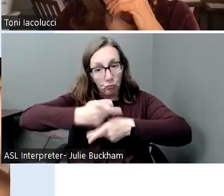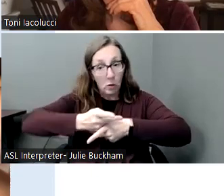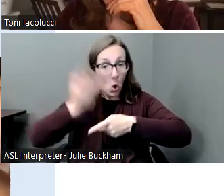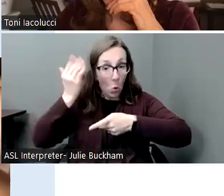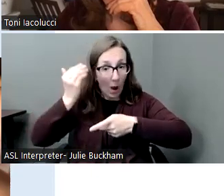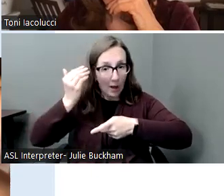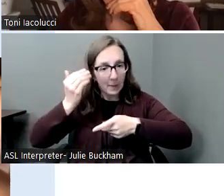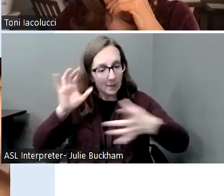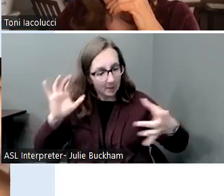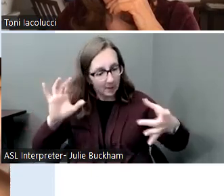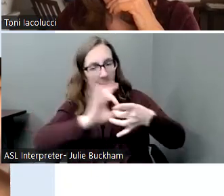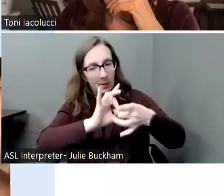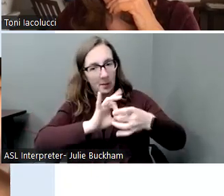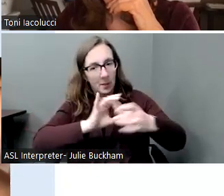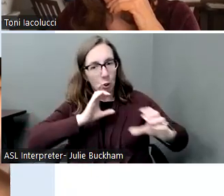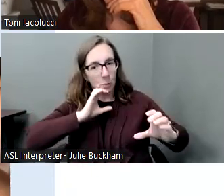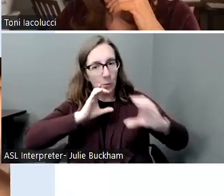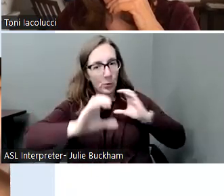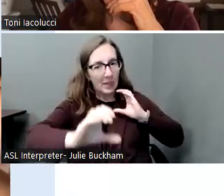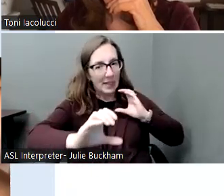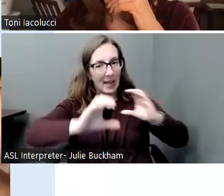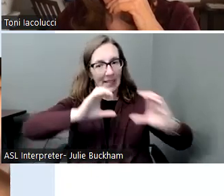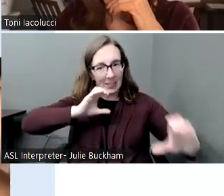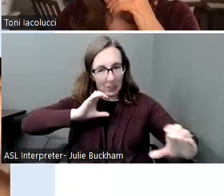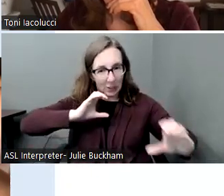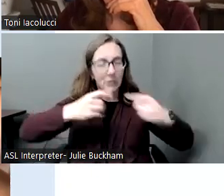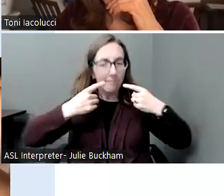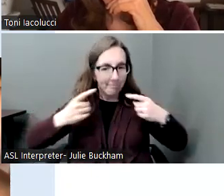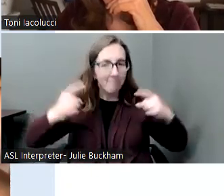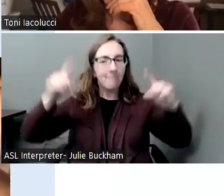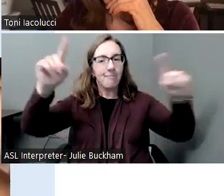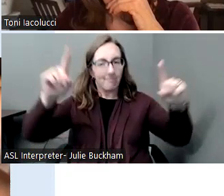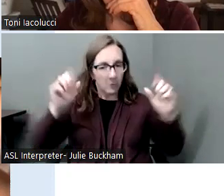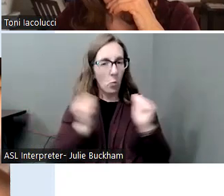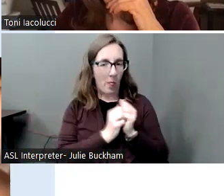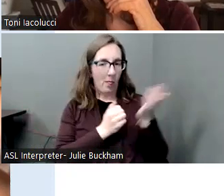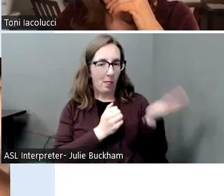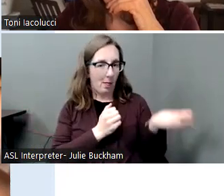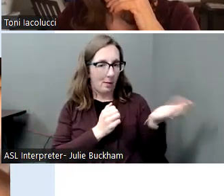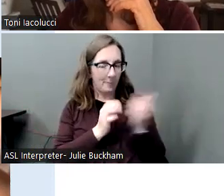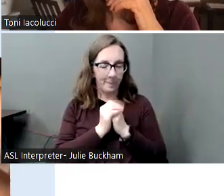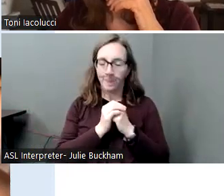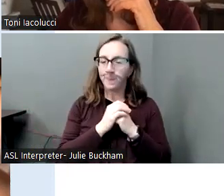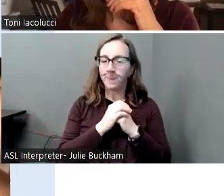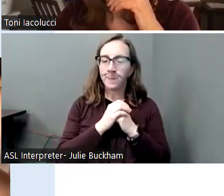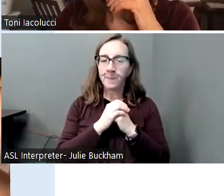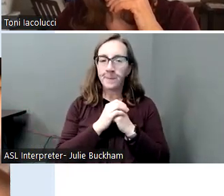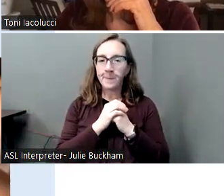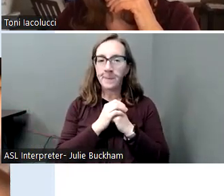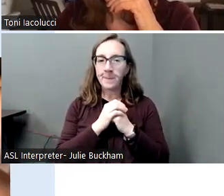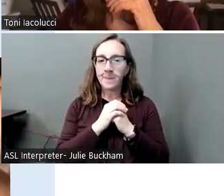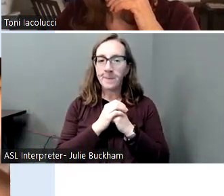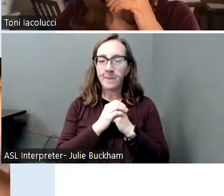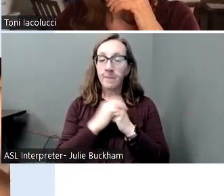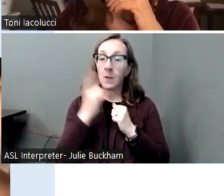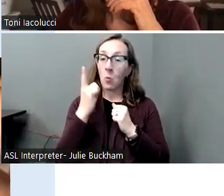establishing solid communication mechanisms with your patient. So one of the really